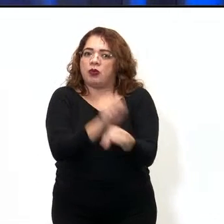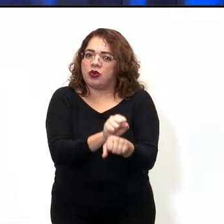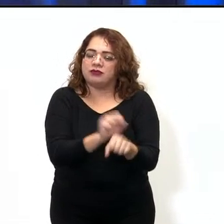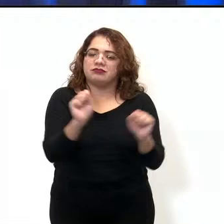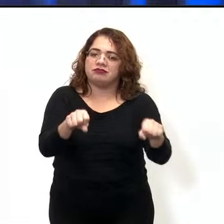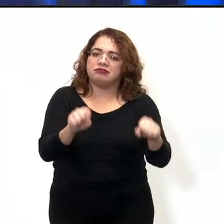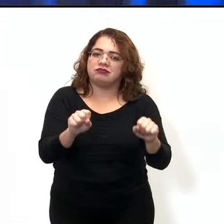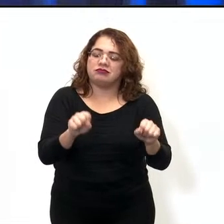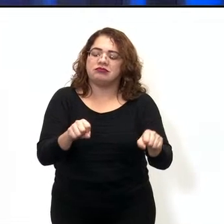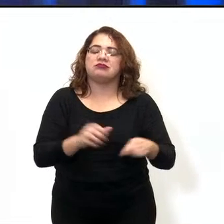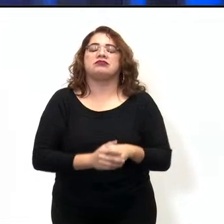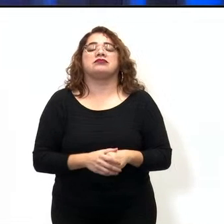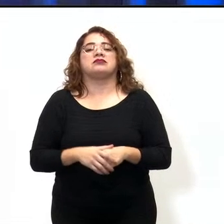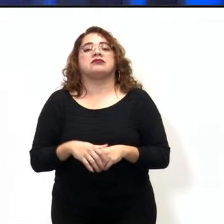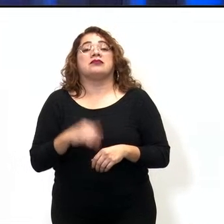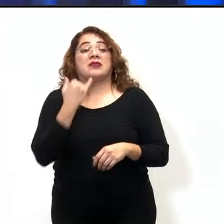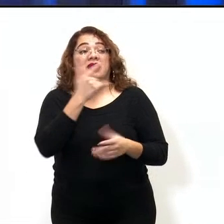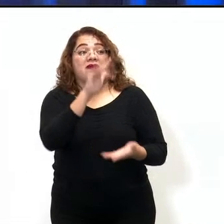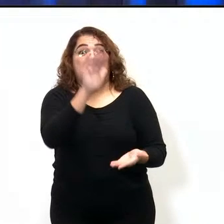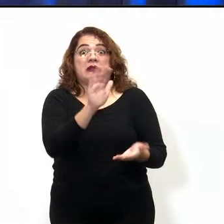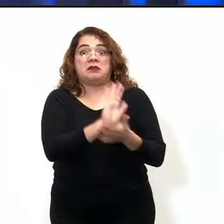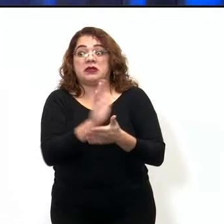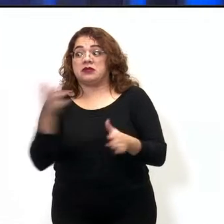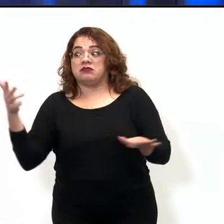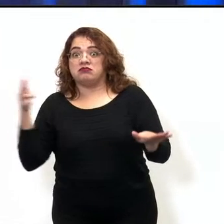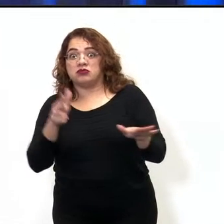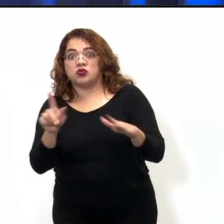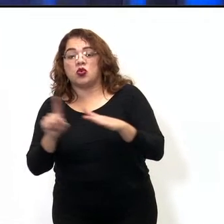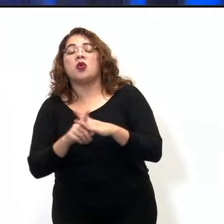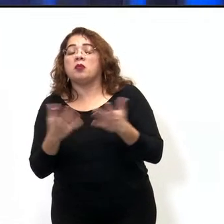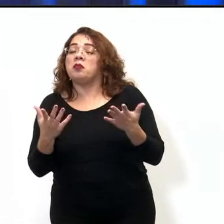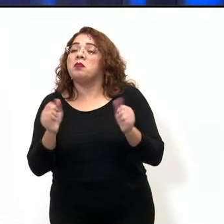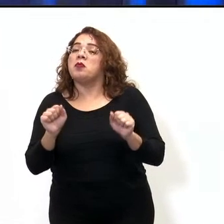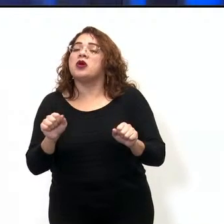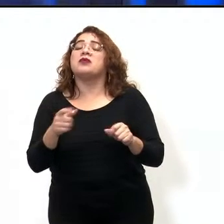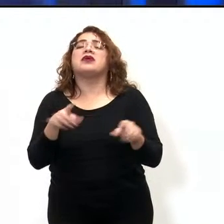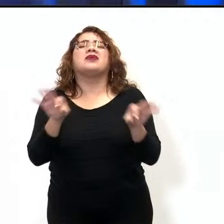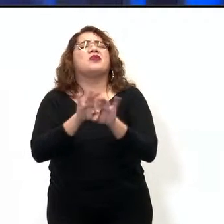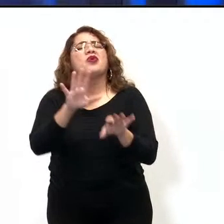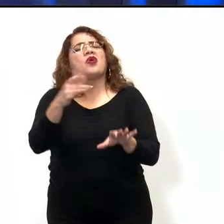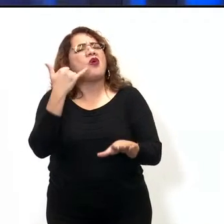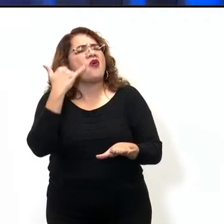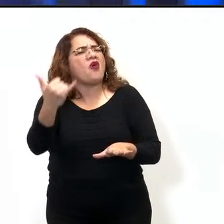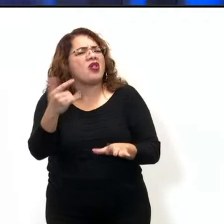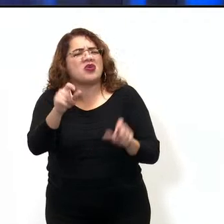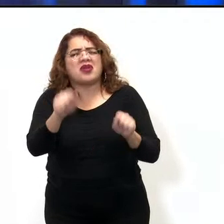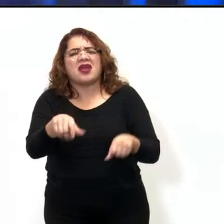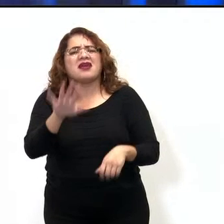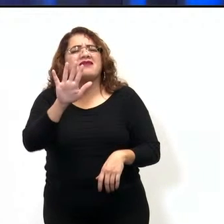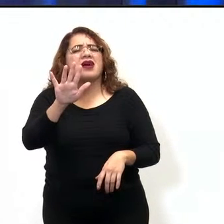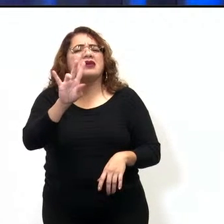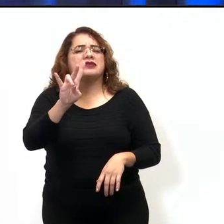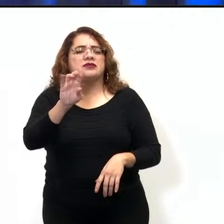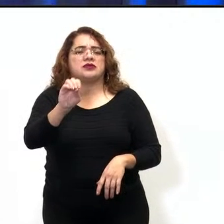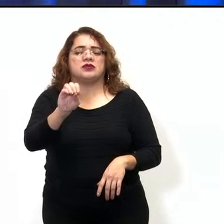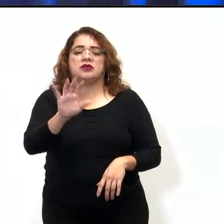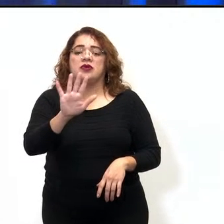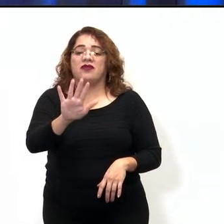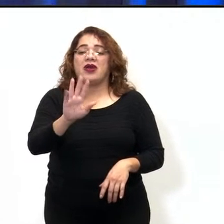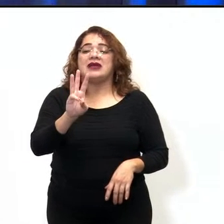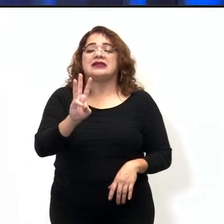able to get through quickly. Tests can be scheduled online or by calling the city's information line at